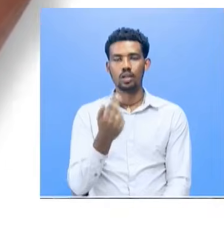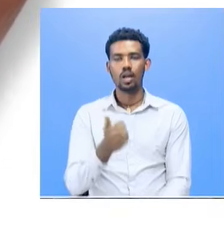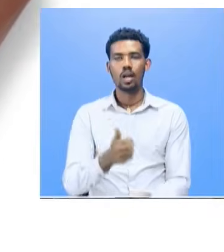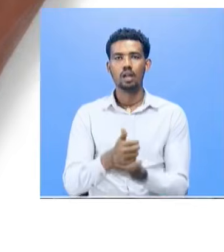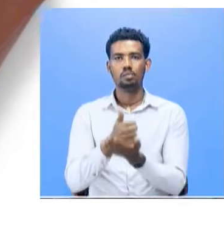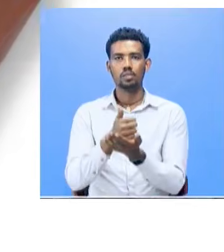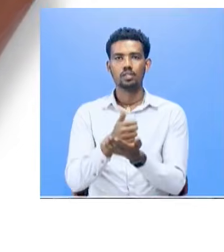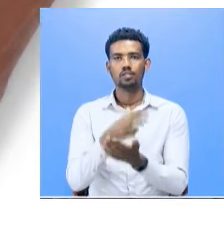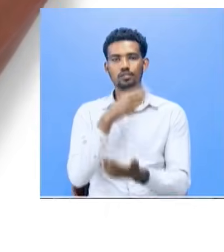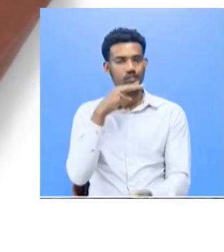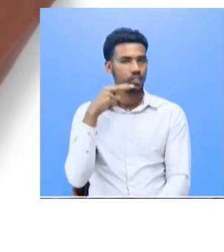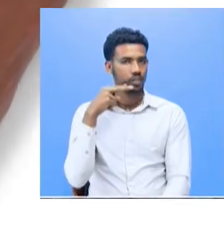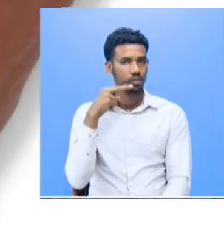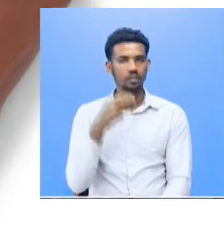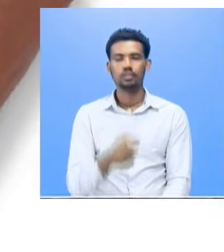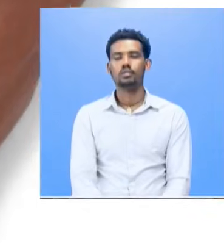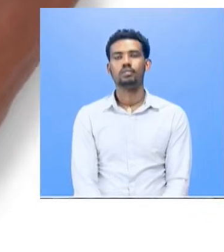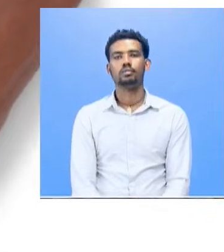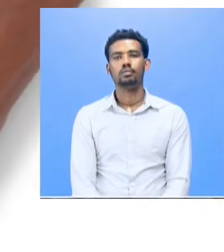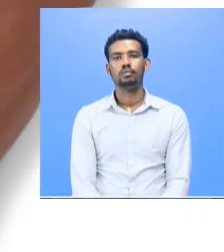helping verbs.